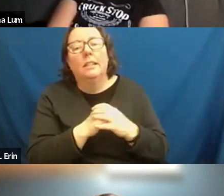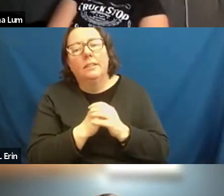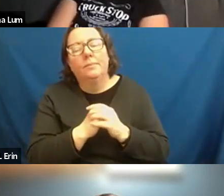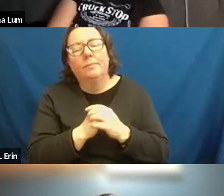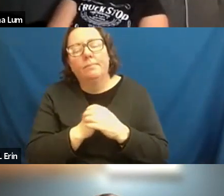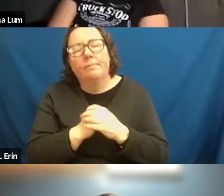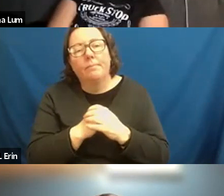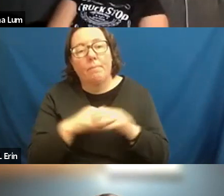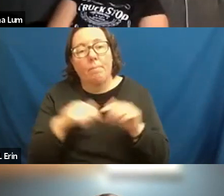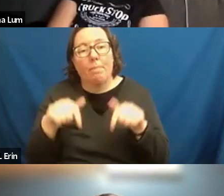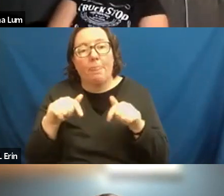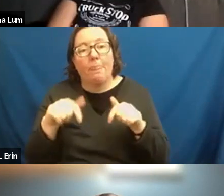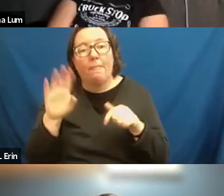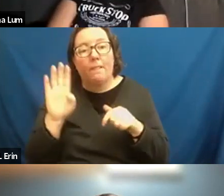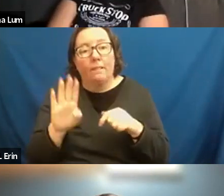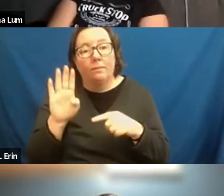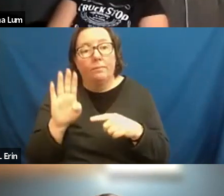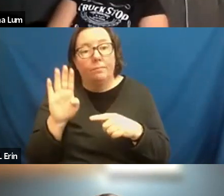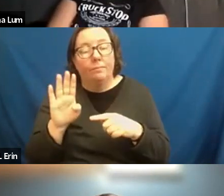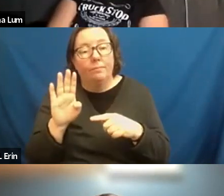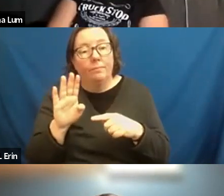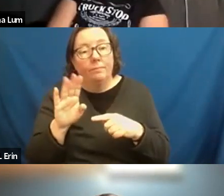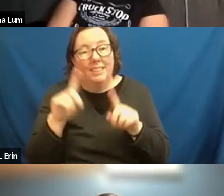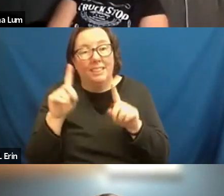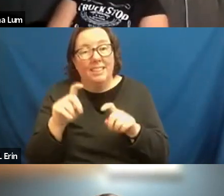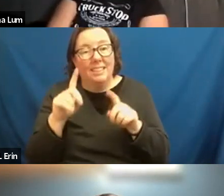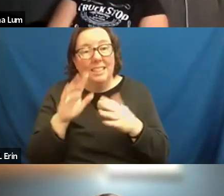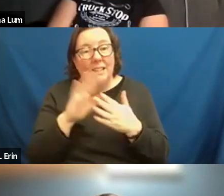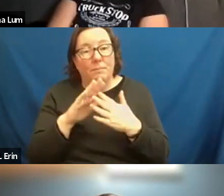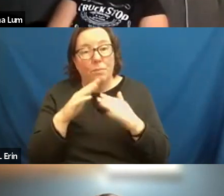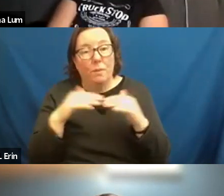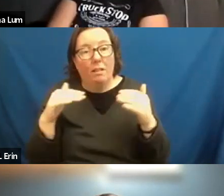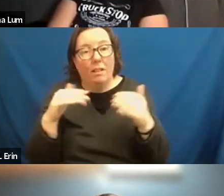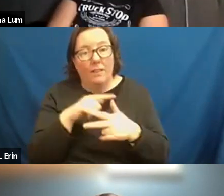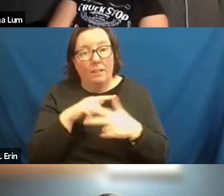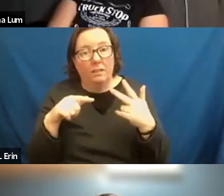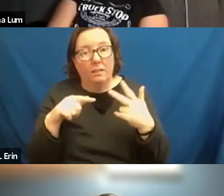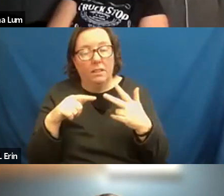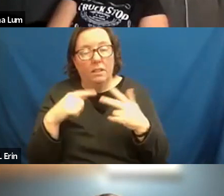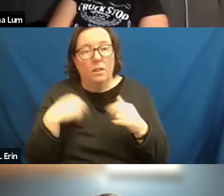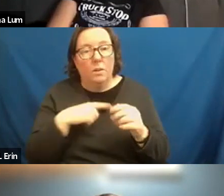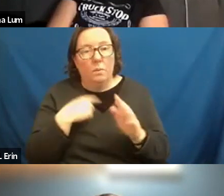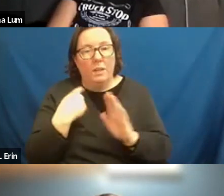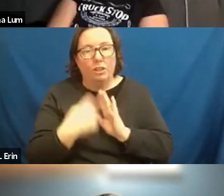we in Boston at the exam school level have been criticized